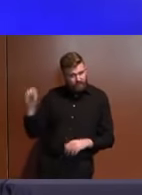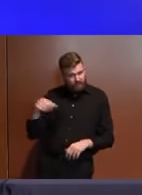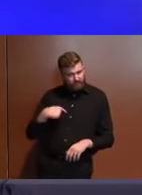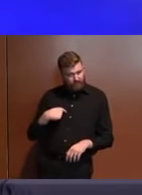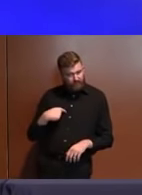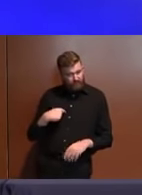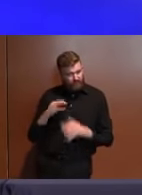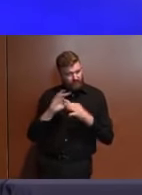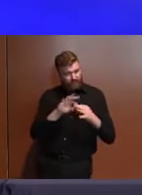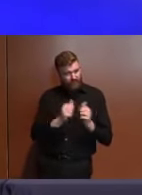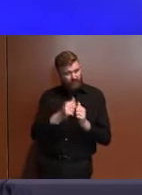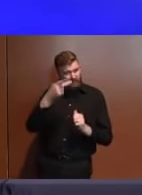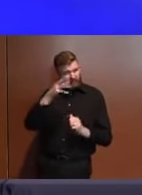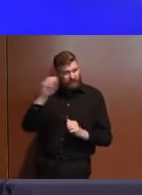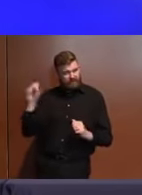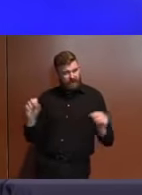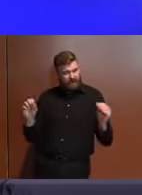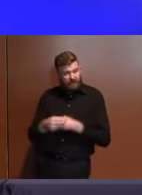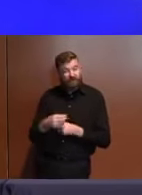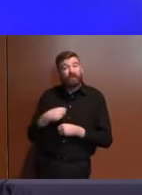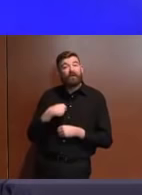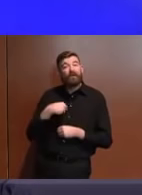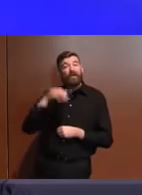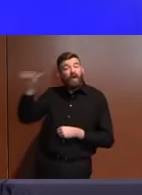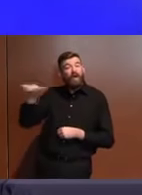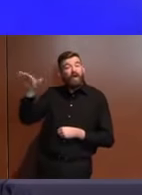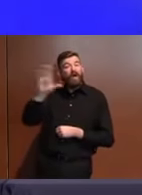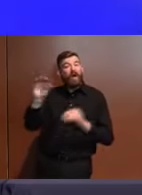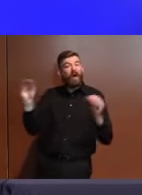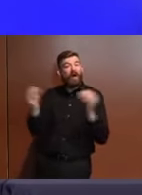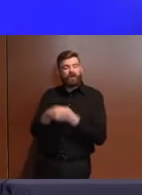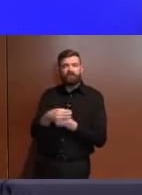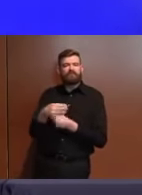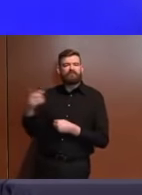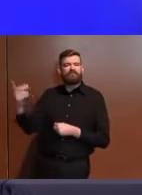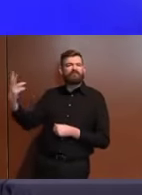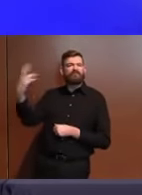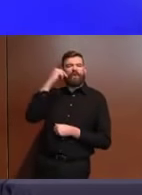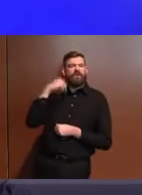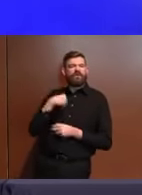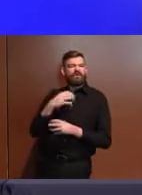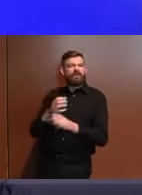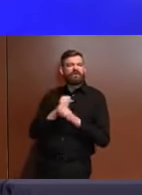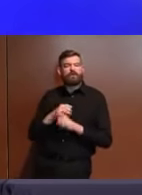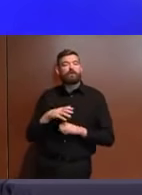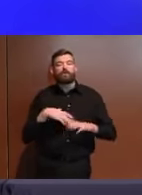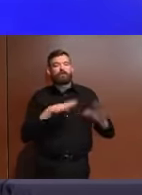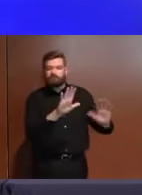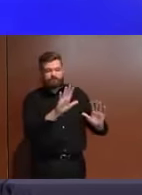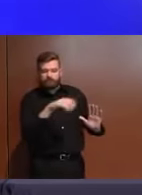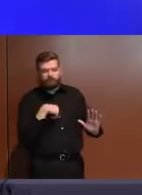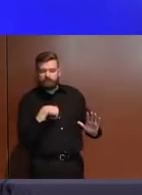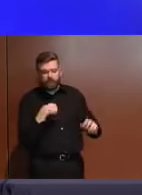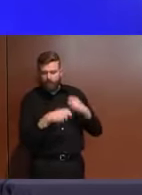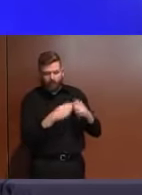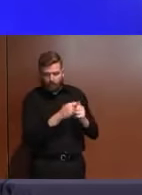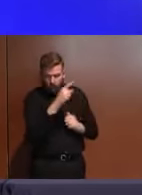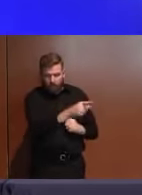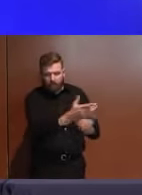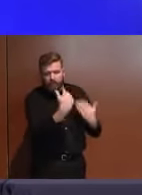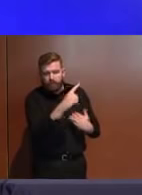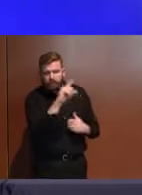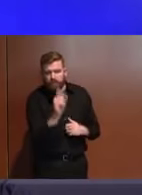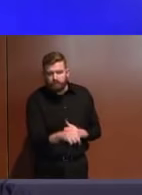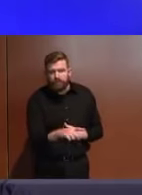declined my press credentials. That is not without dispute, sir. I just want to say that with all due respect. What's your question? All right. Thank you, Governor. Once